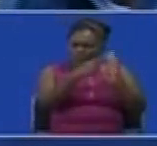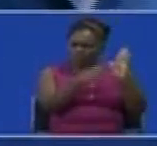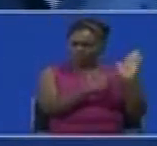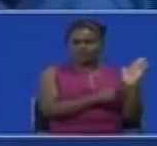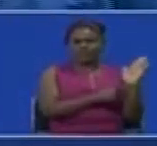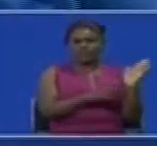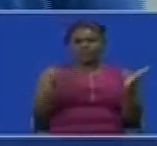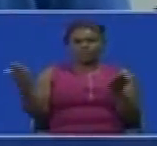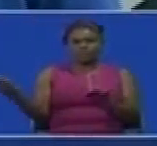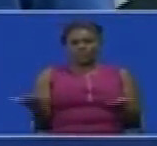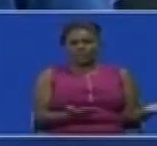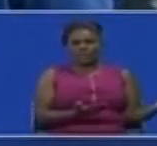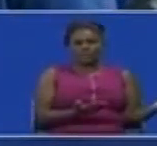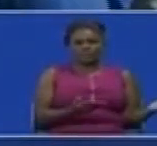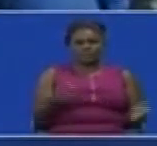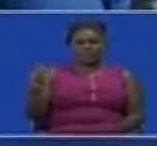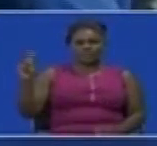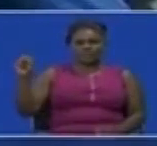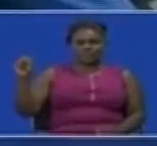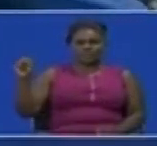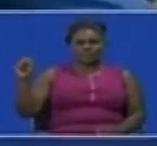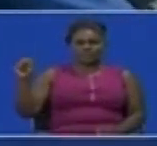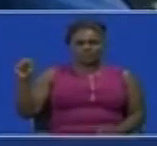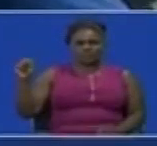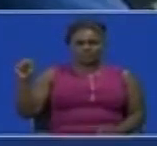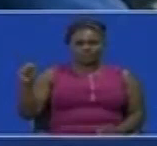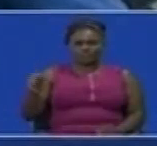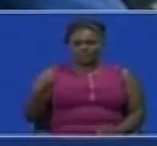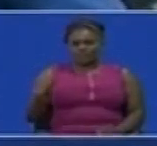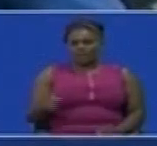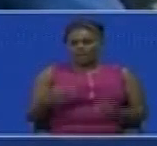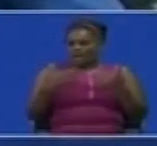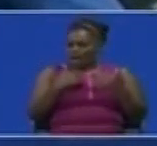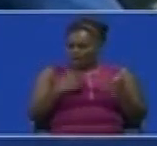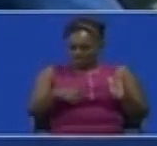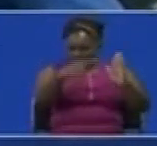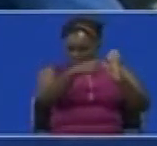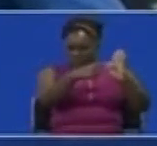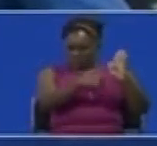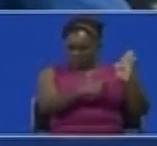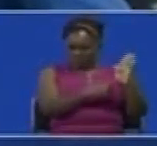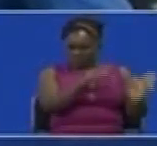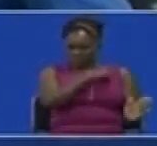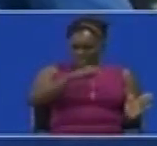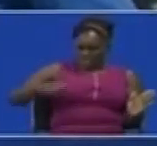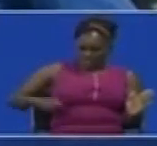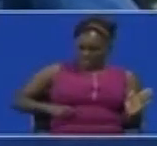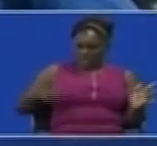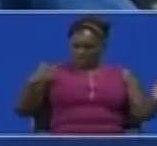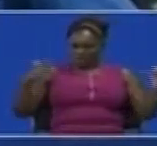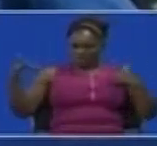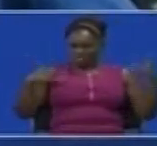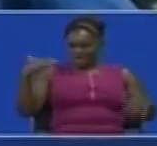Well, welcome, Mheshimiwa, to KTN. Yeah, thank you very much. There are a host of issues that have been raised by the senator, of course, touching on garbage